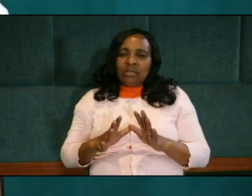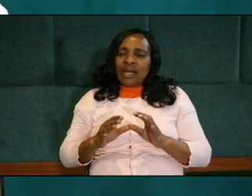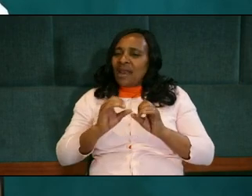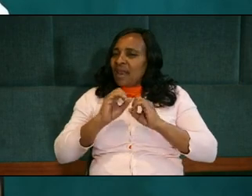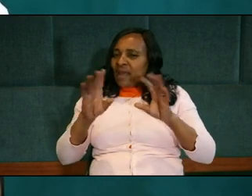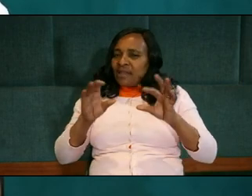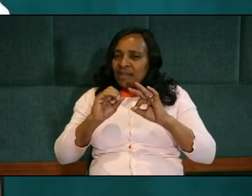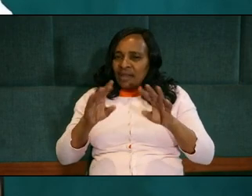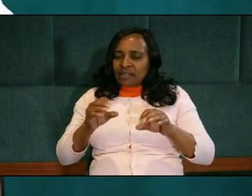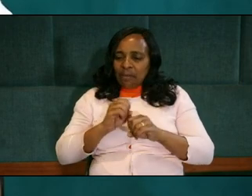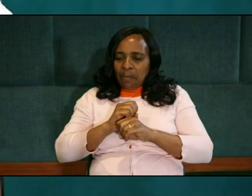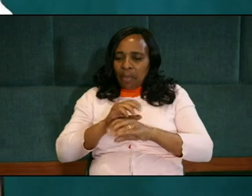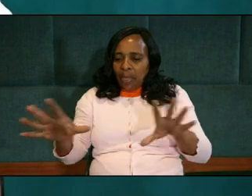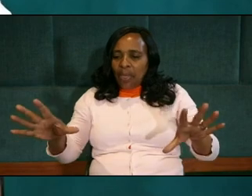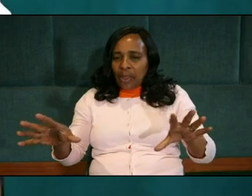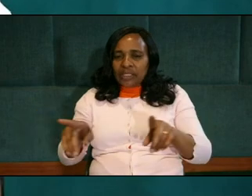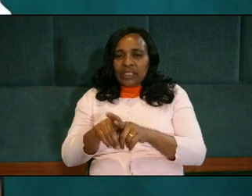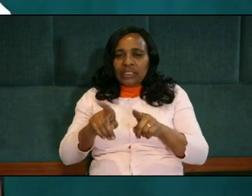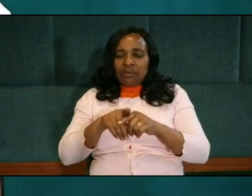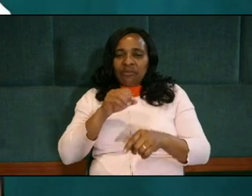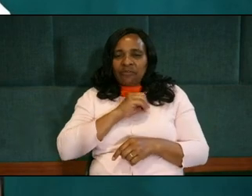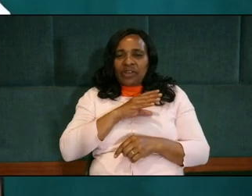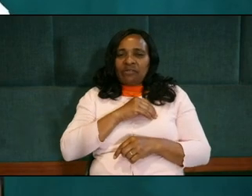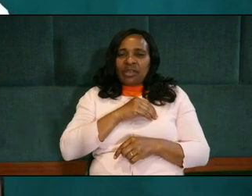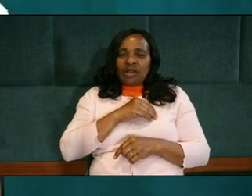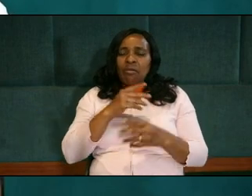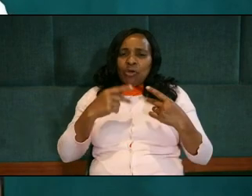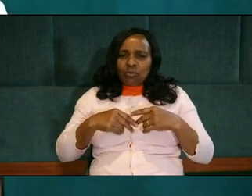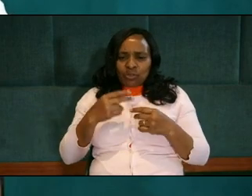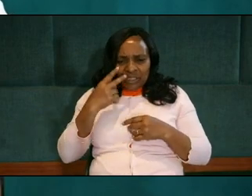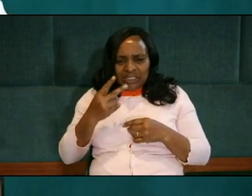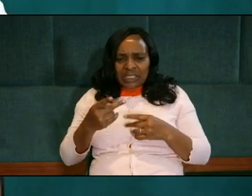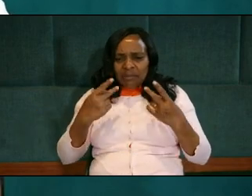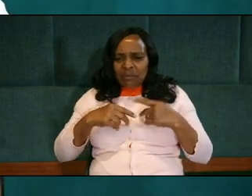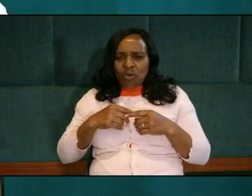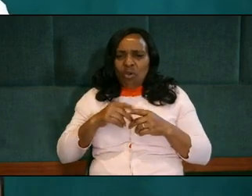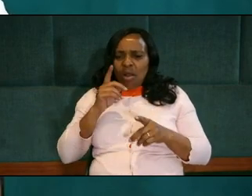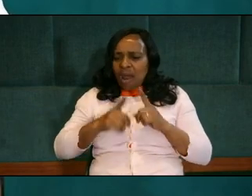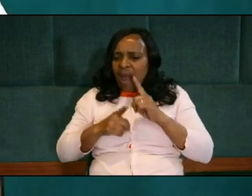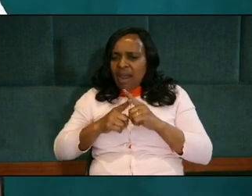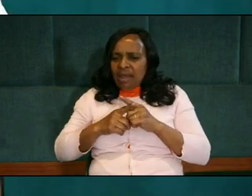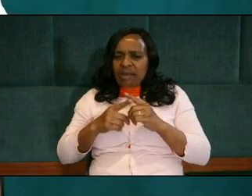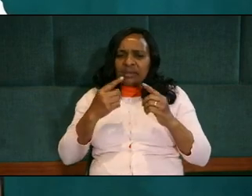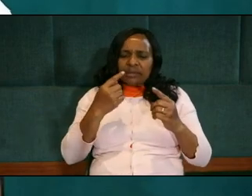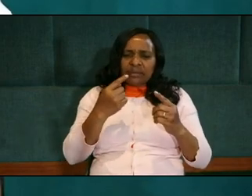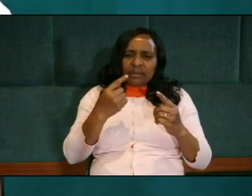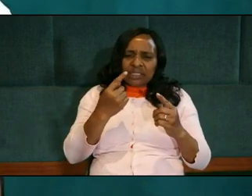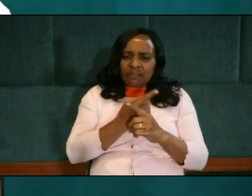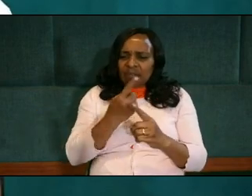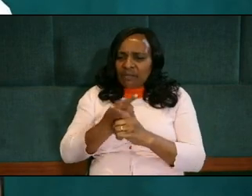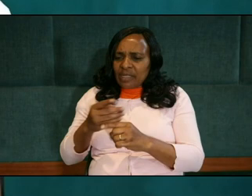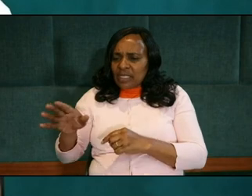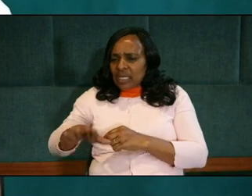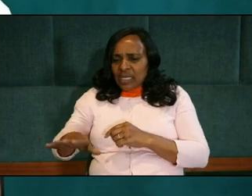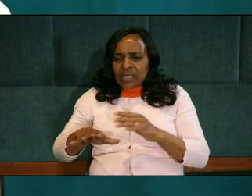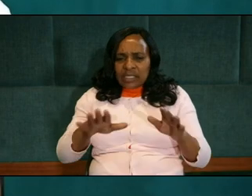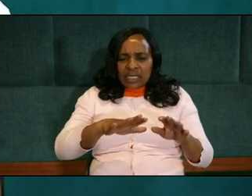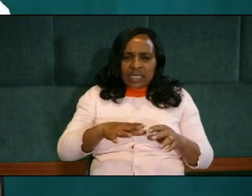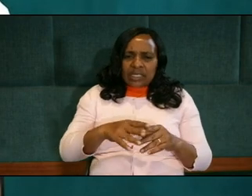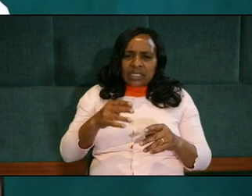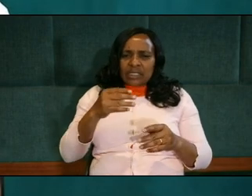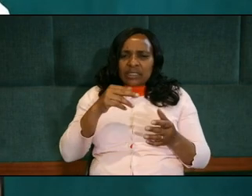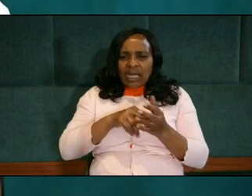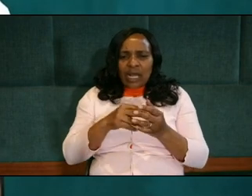Nothing spreads like fear. I don't know if you've ever been in a place and you saw people running and you just started running. You didn't understand why you were